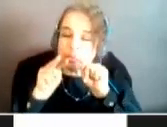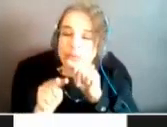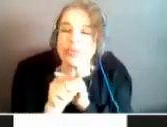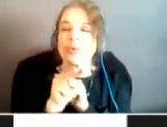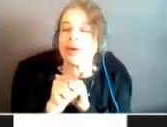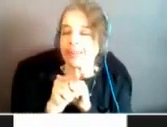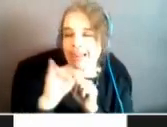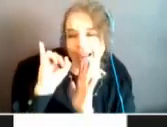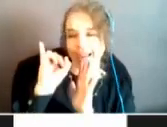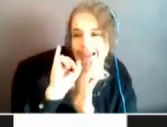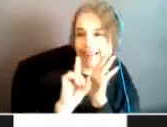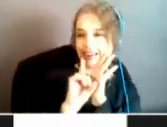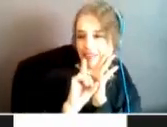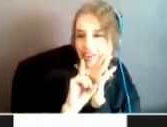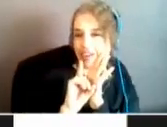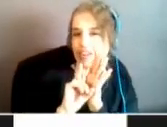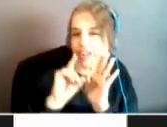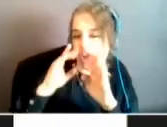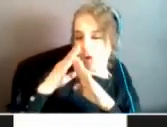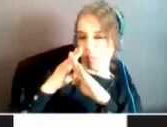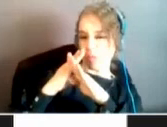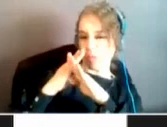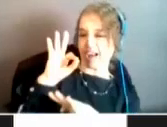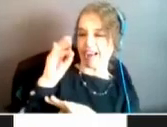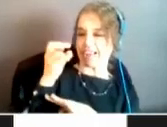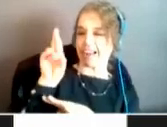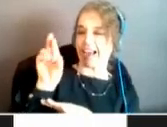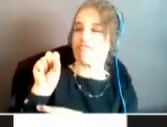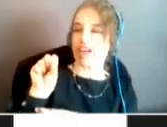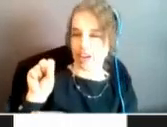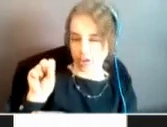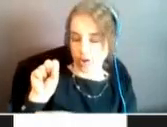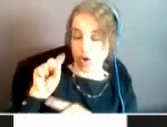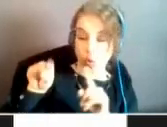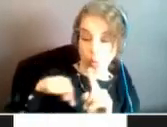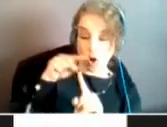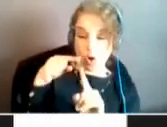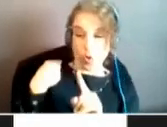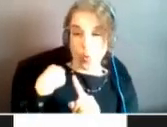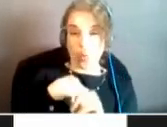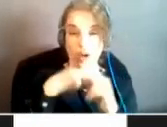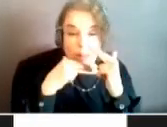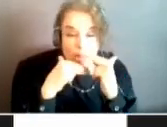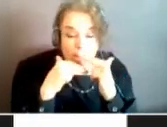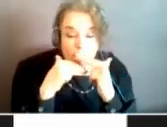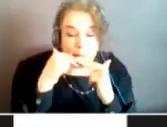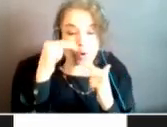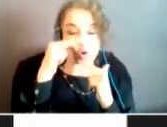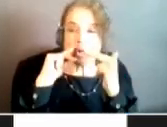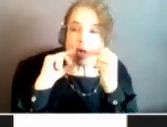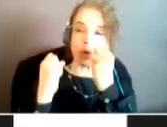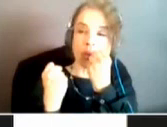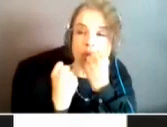and identify protective factors so that when we're building, you know,